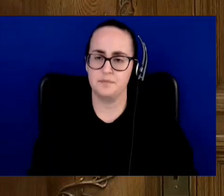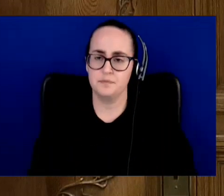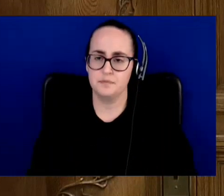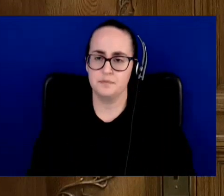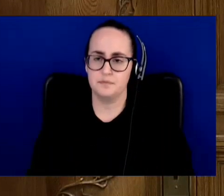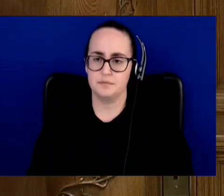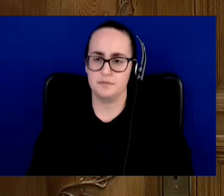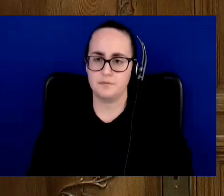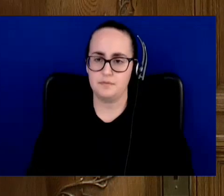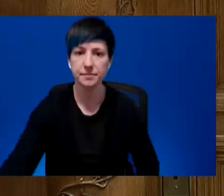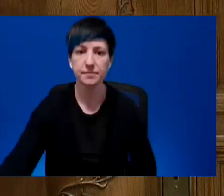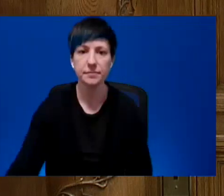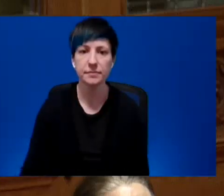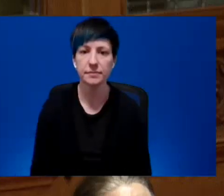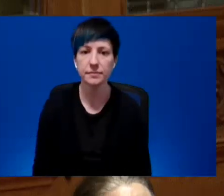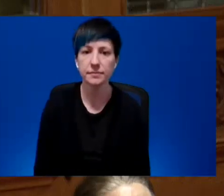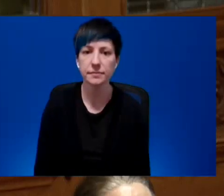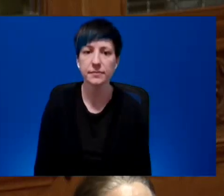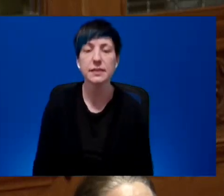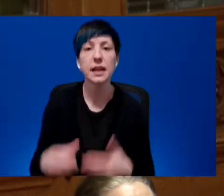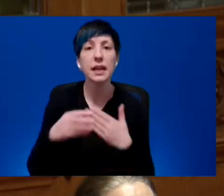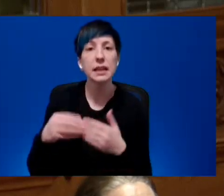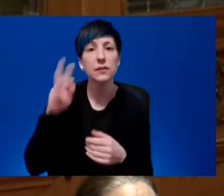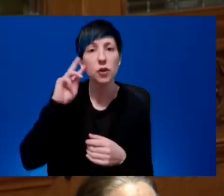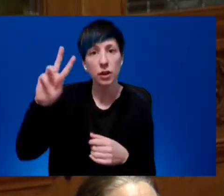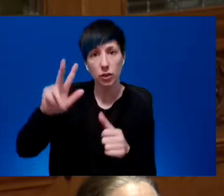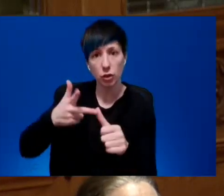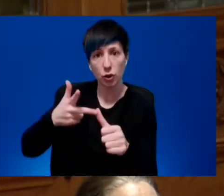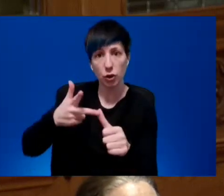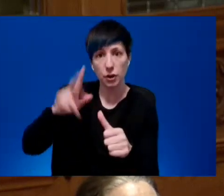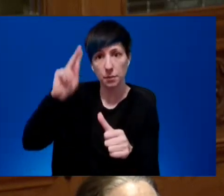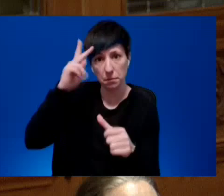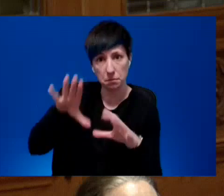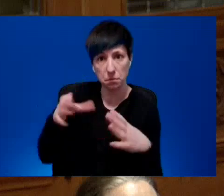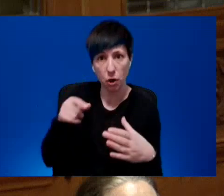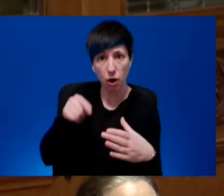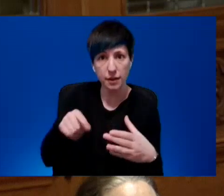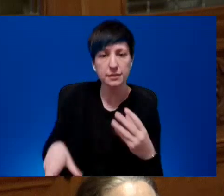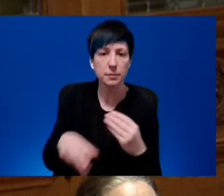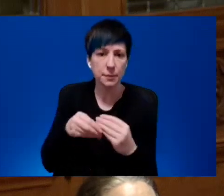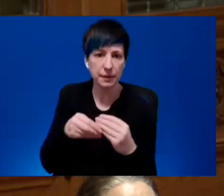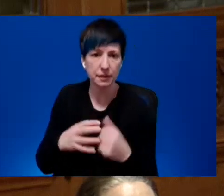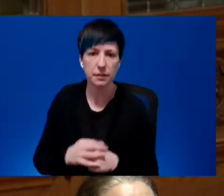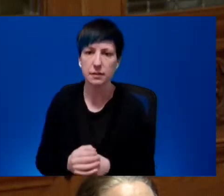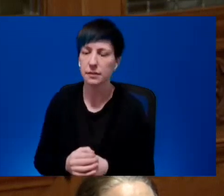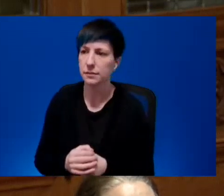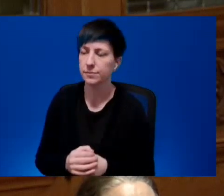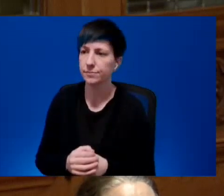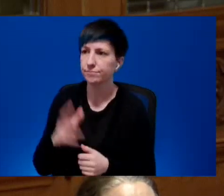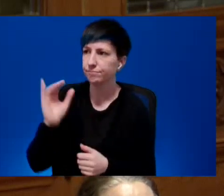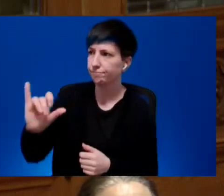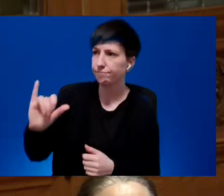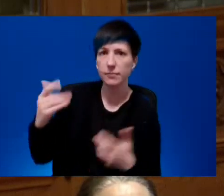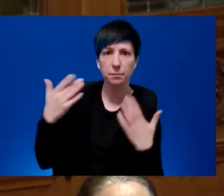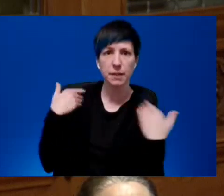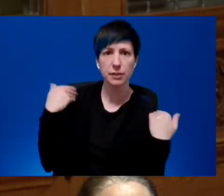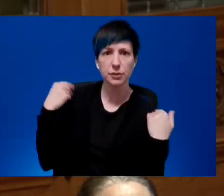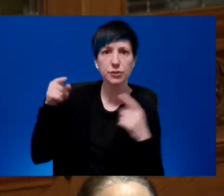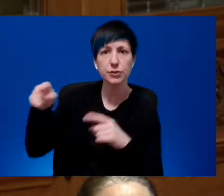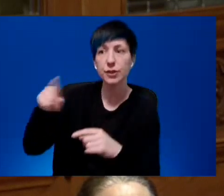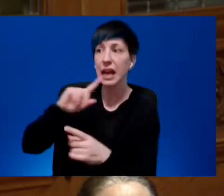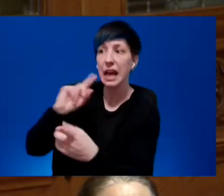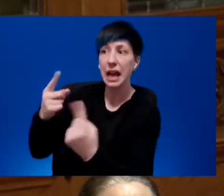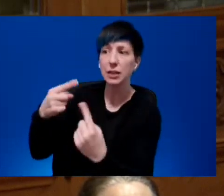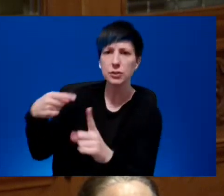Leader of the third party supplemental. Thank you, Honourable Speaker. The Minister skirted right around my question, just the way his ministry is skirting around